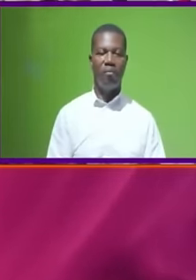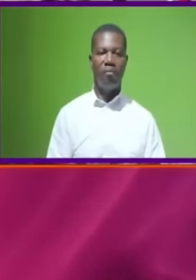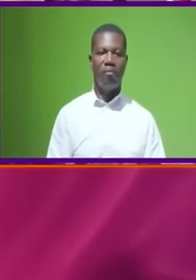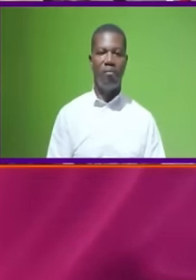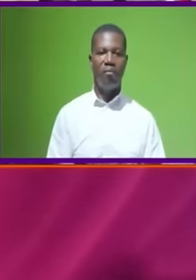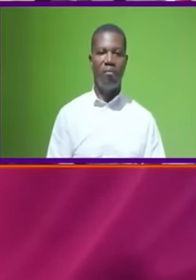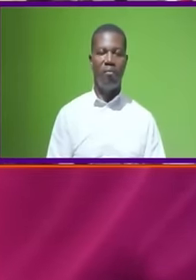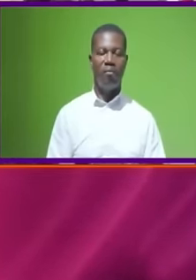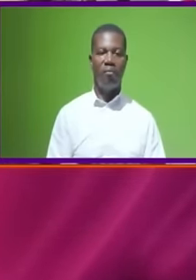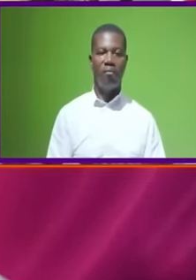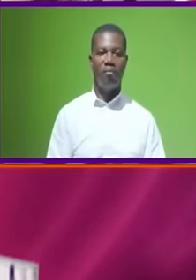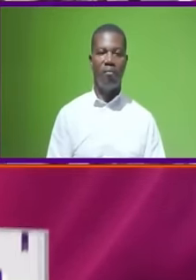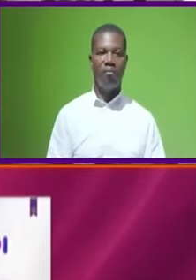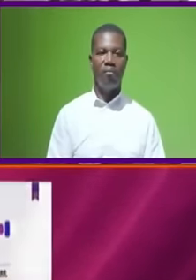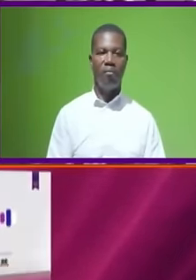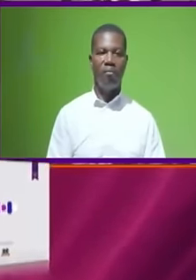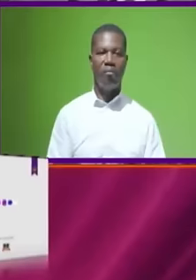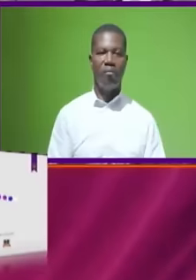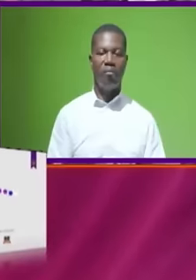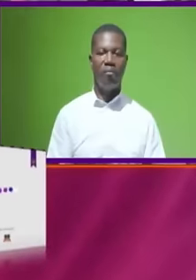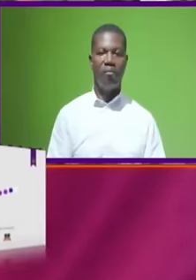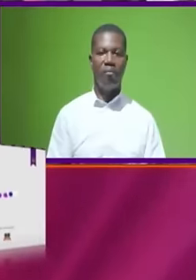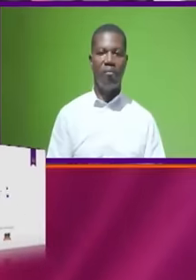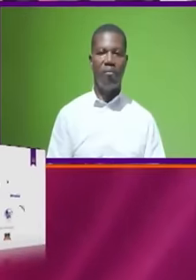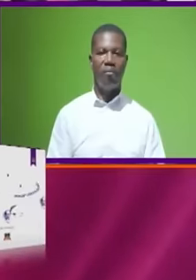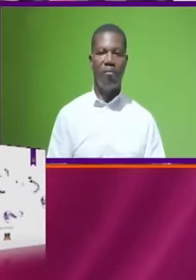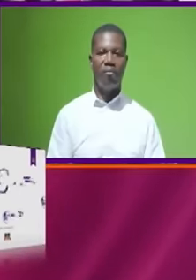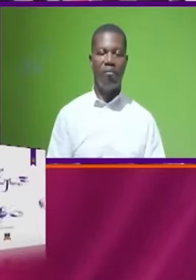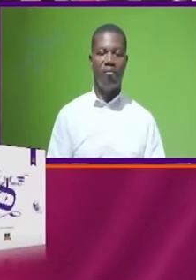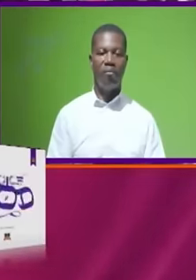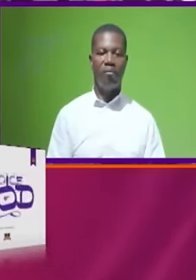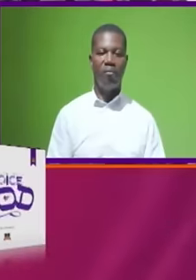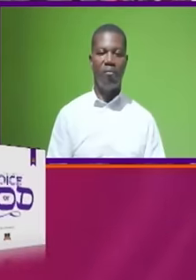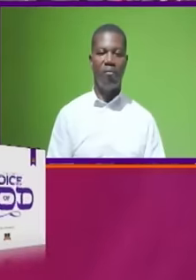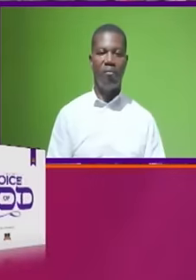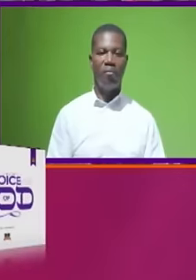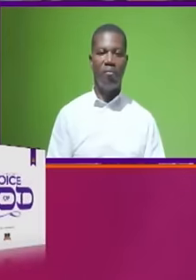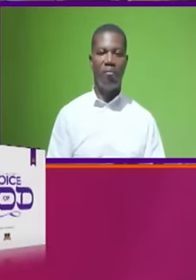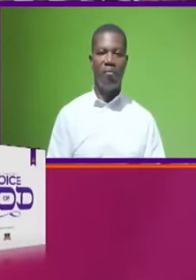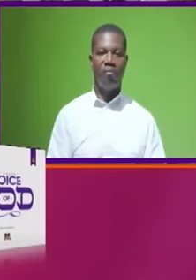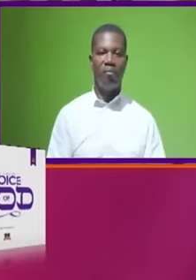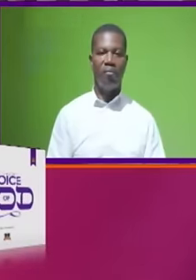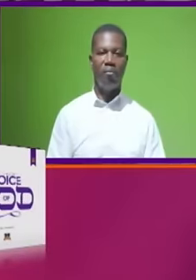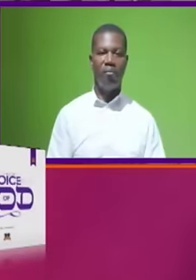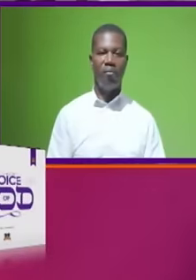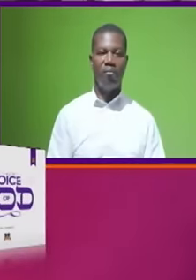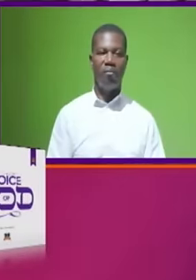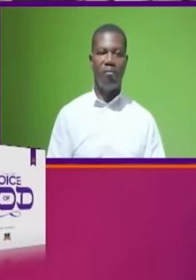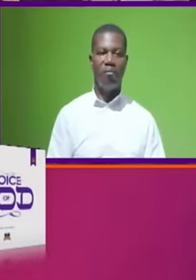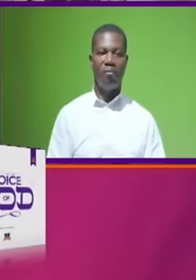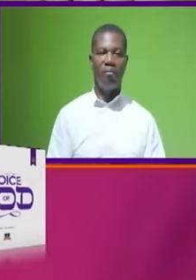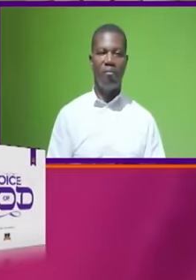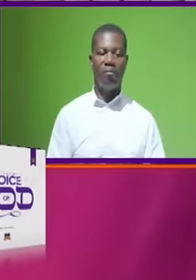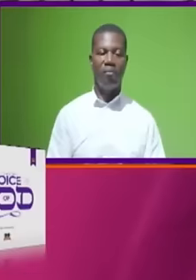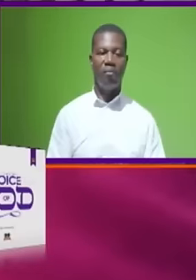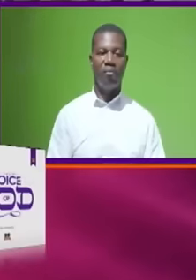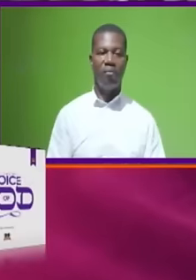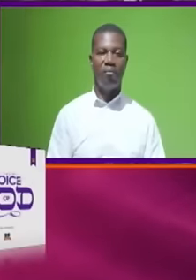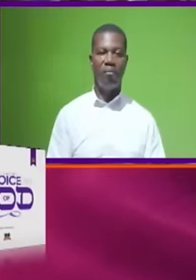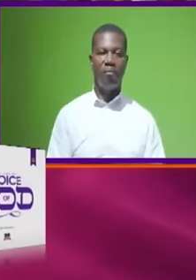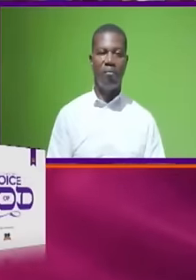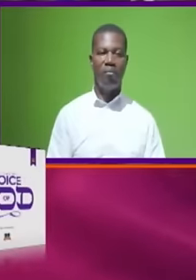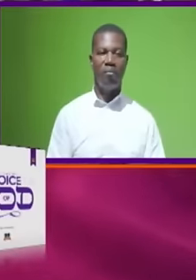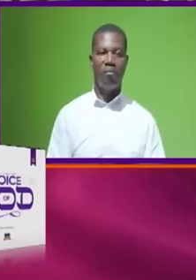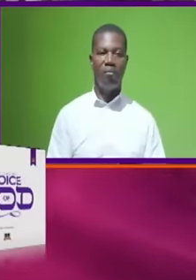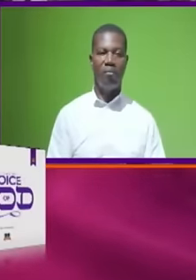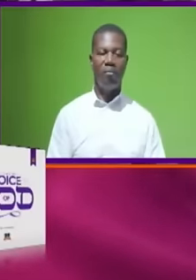I am not lacking or I have no need. But then those in need, those who are downtrodden, they are the people to receive it so that it